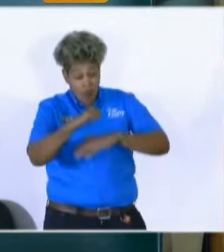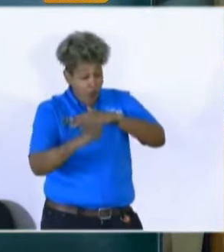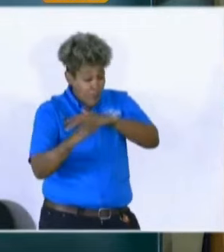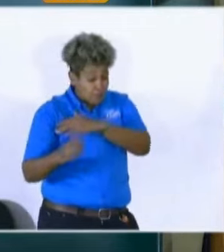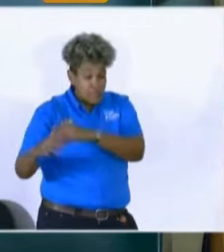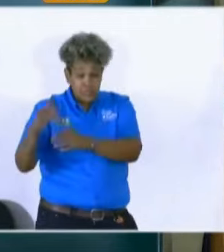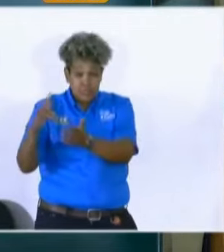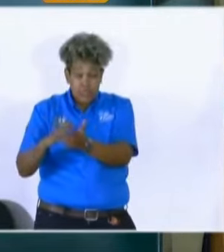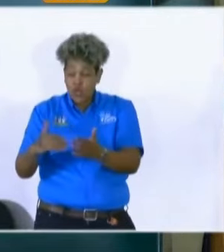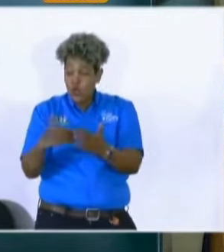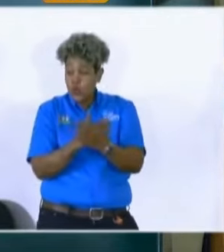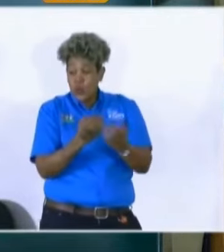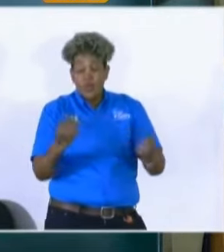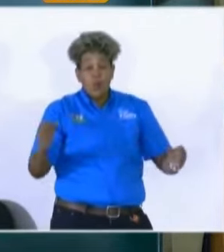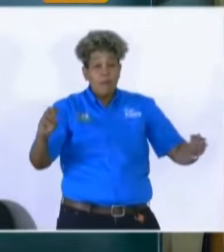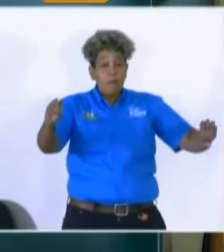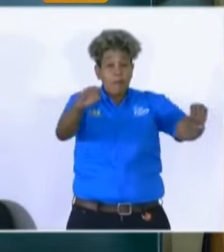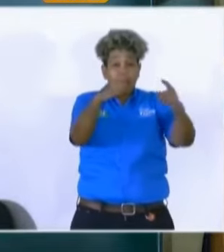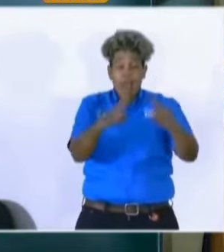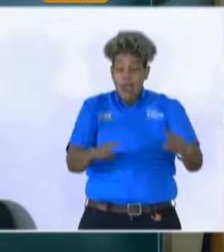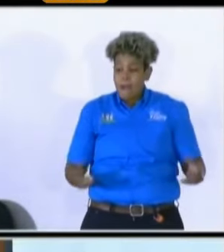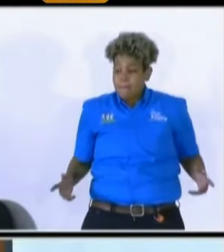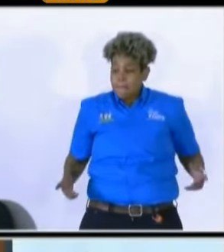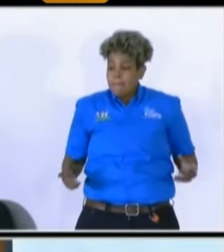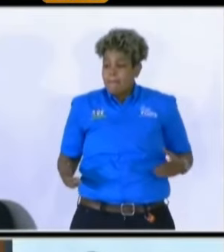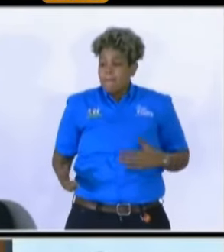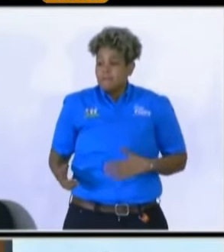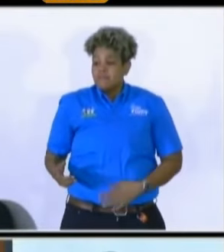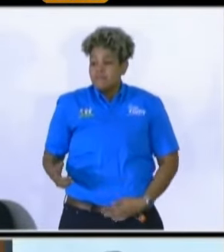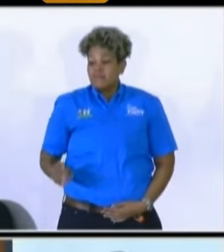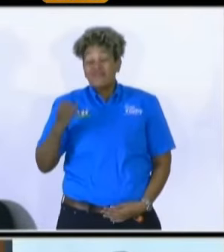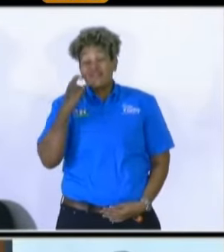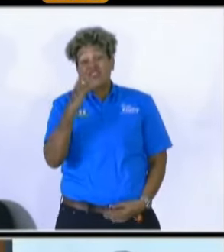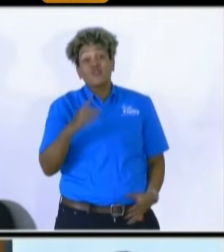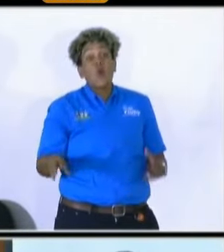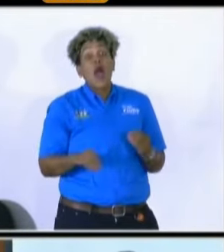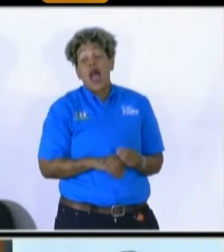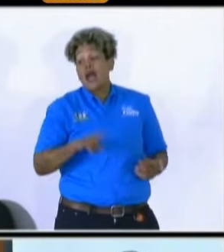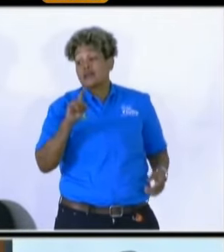new equipment. Yes. And if you add the 4